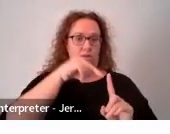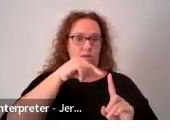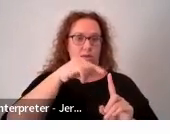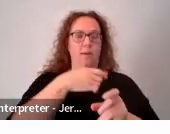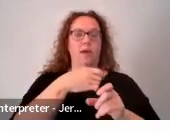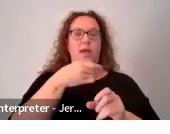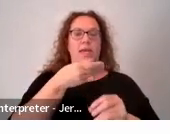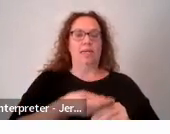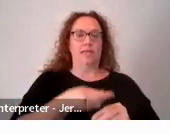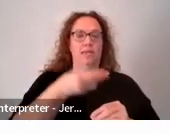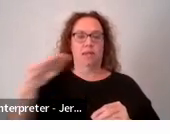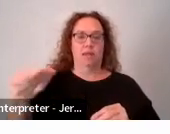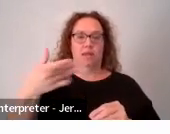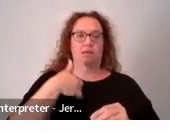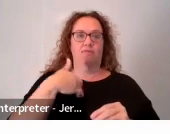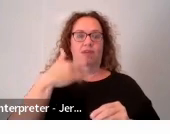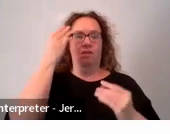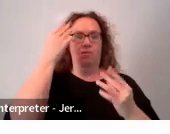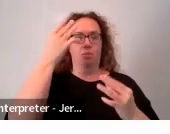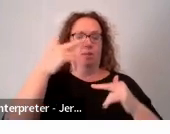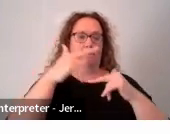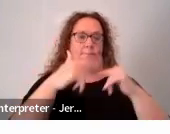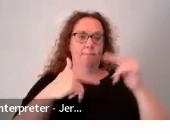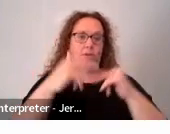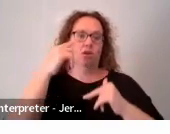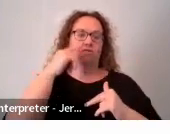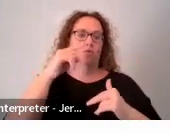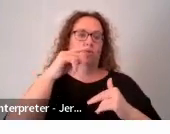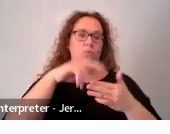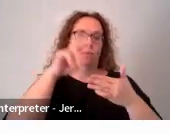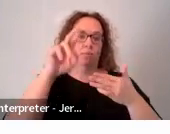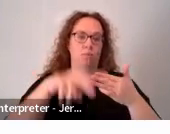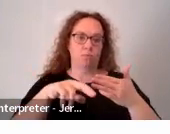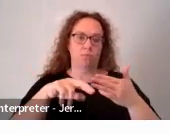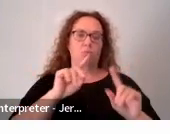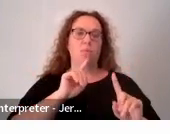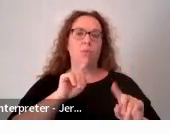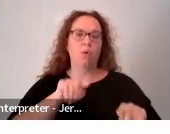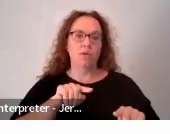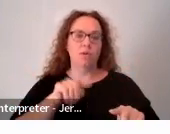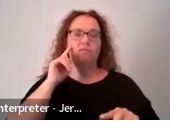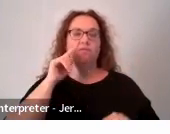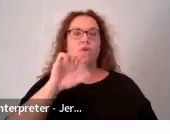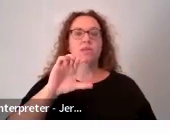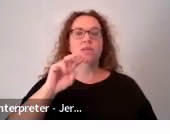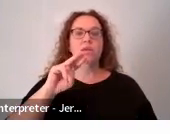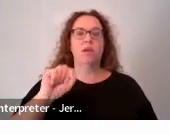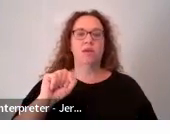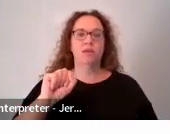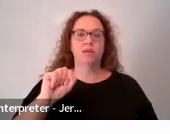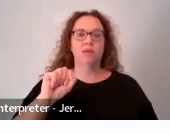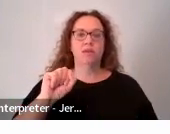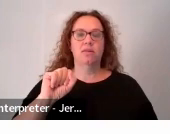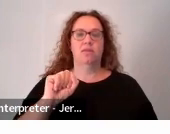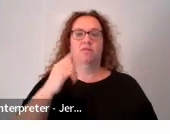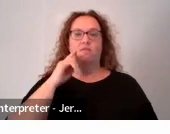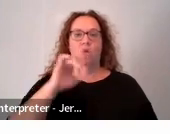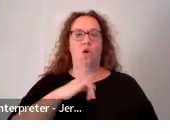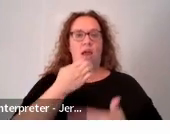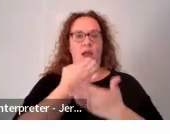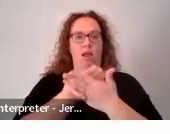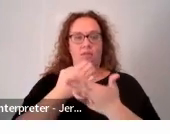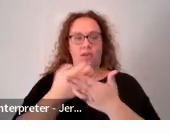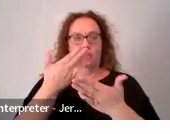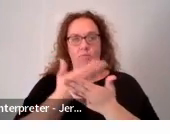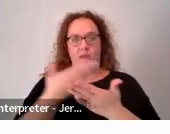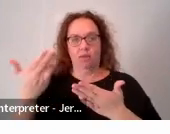that information and builds our reports for CMS. Our 372s and our evidence packages